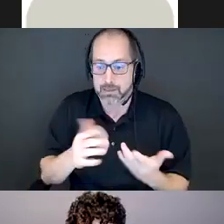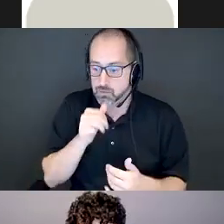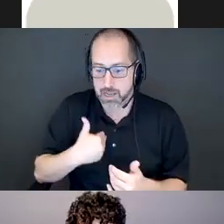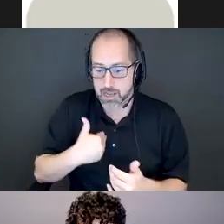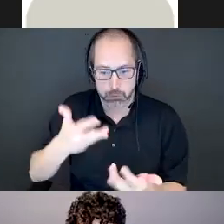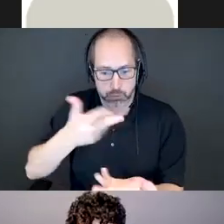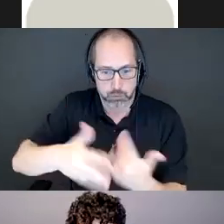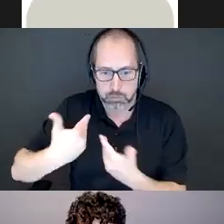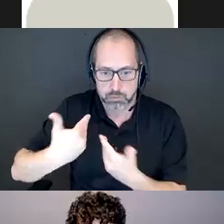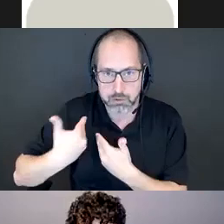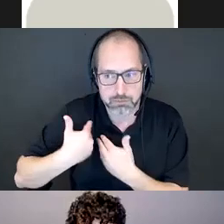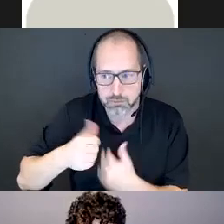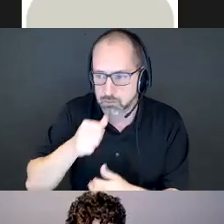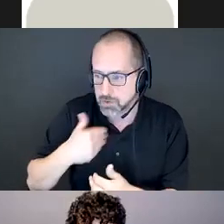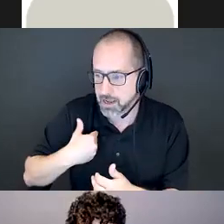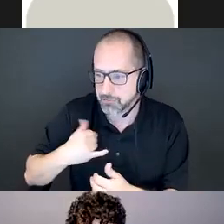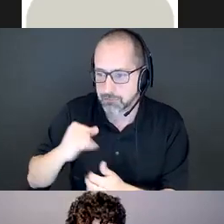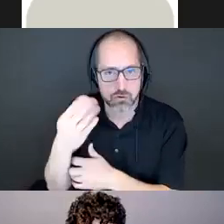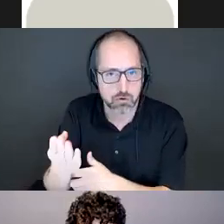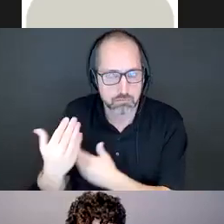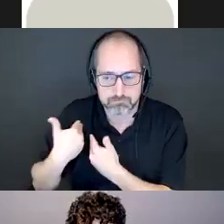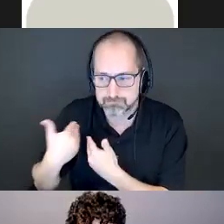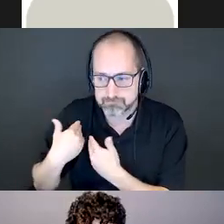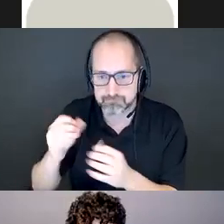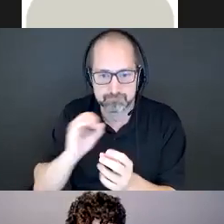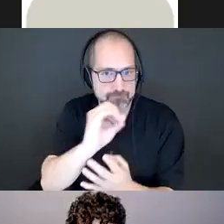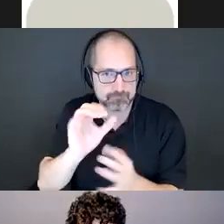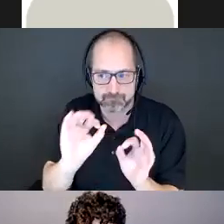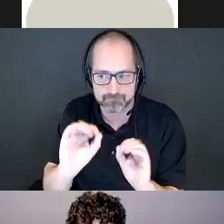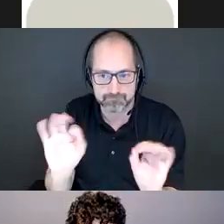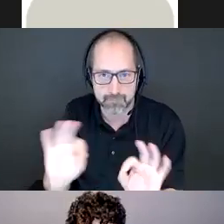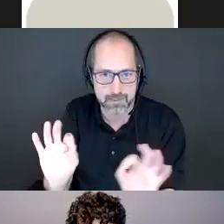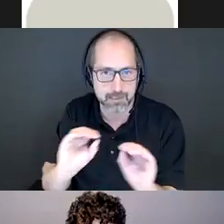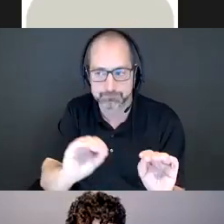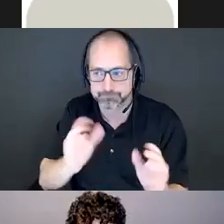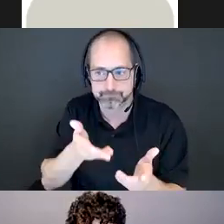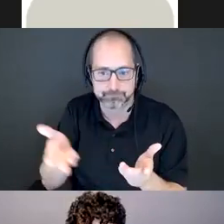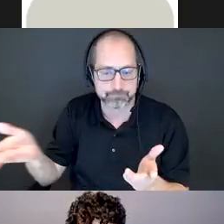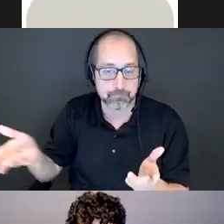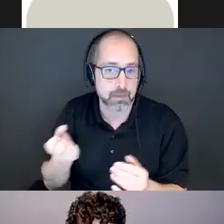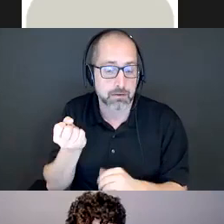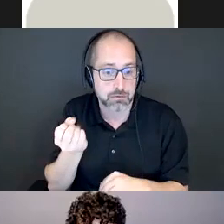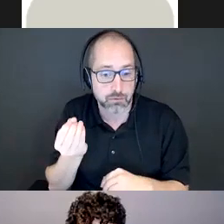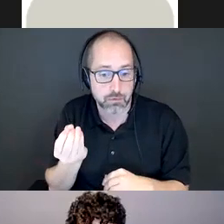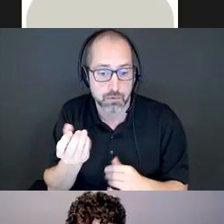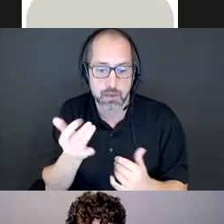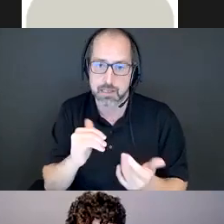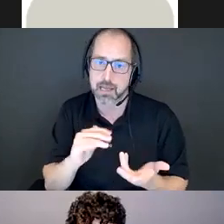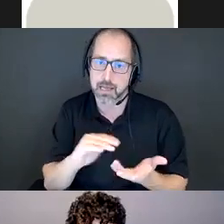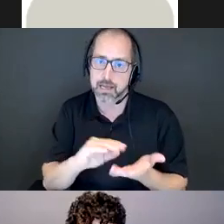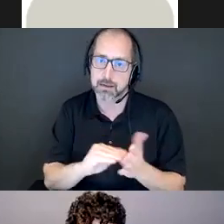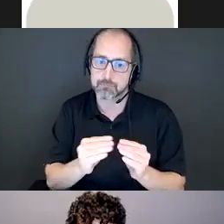have jobs that they may be involved with. So the threshold may be a little bit